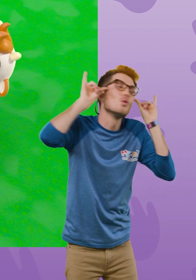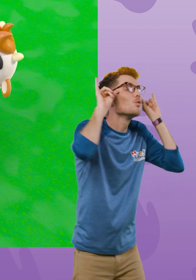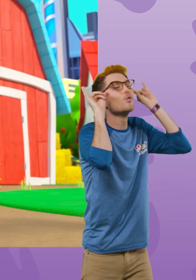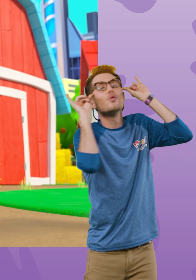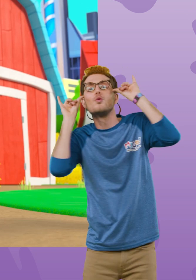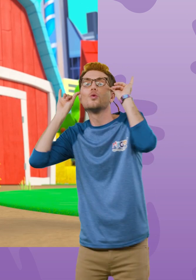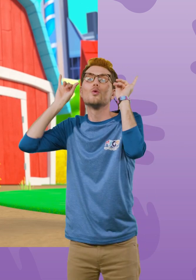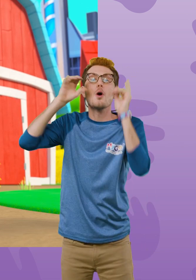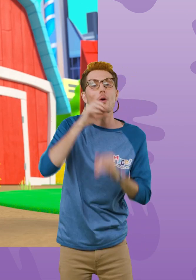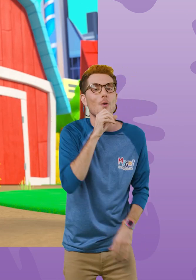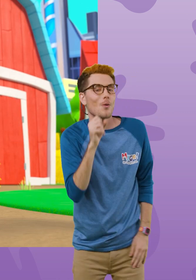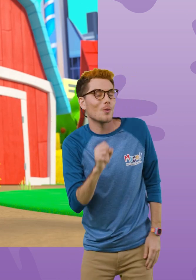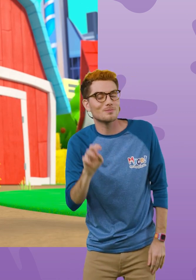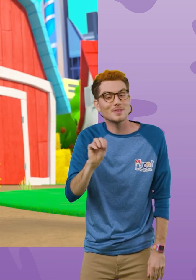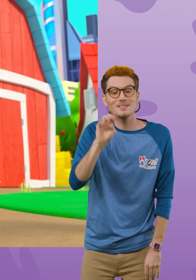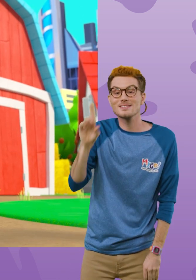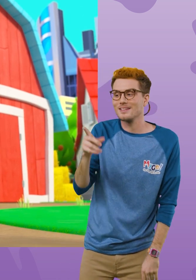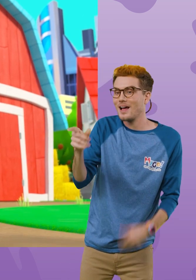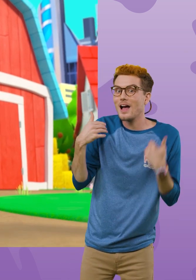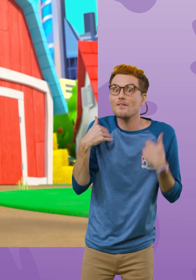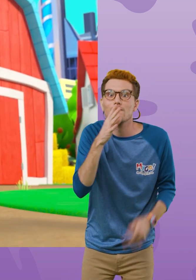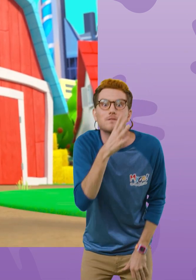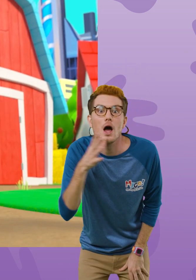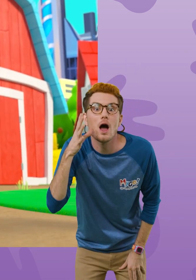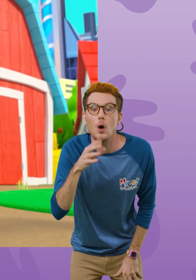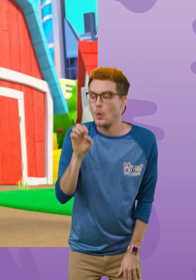moo. Old MacDonald had a farm.